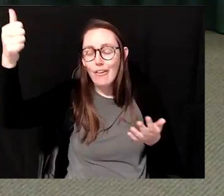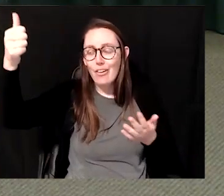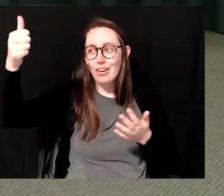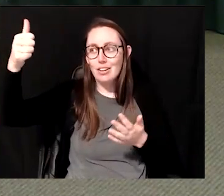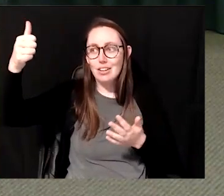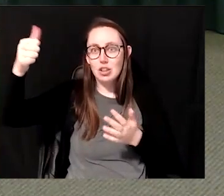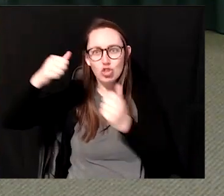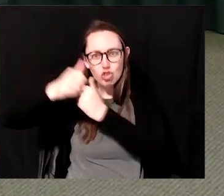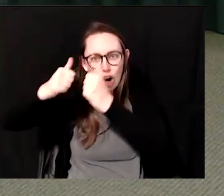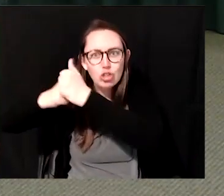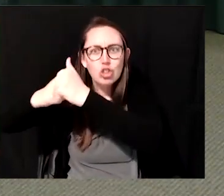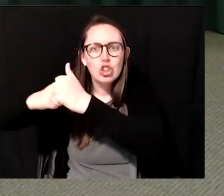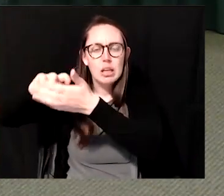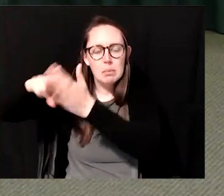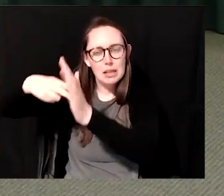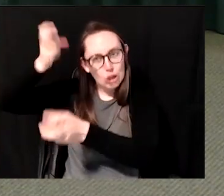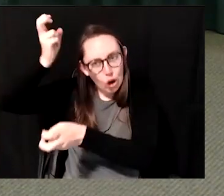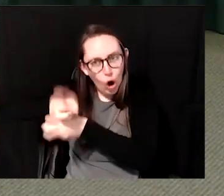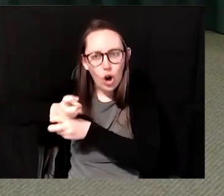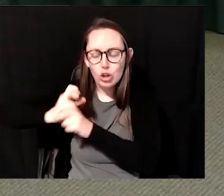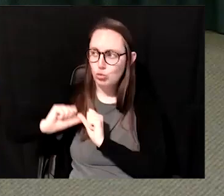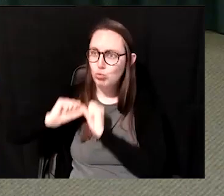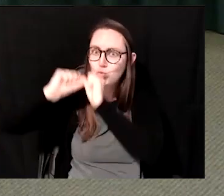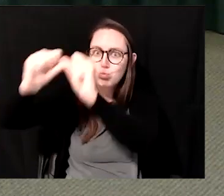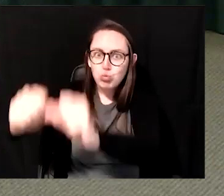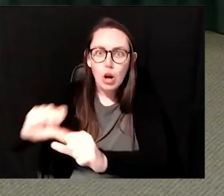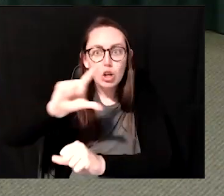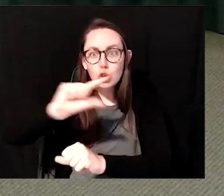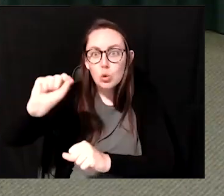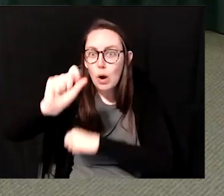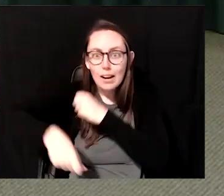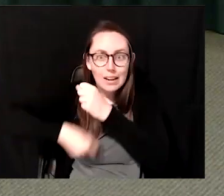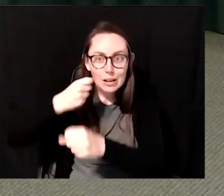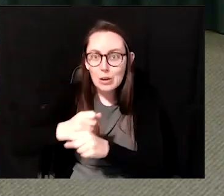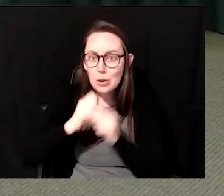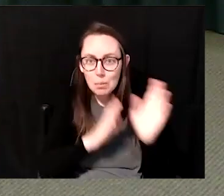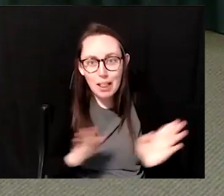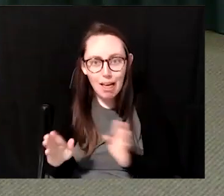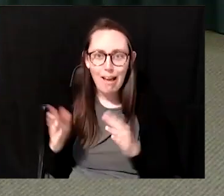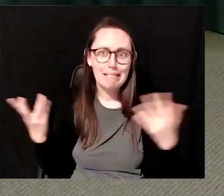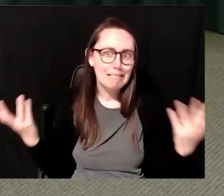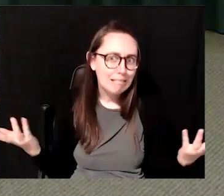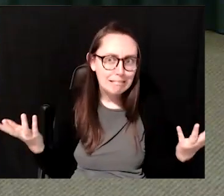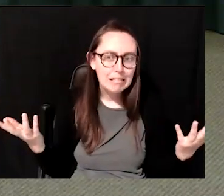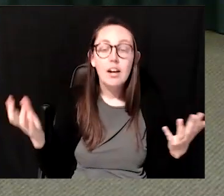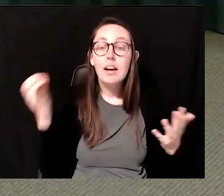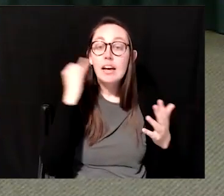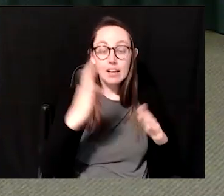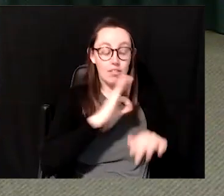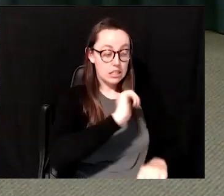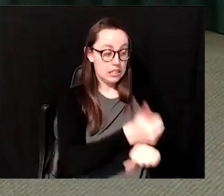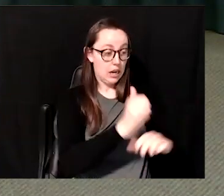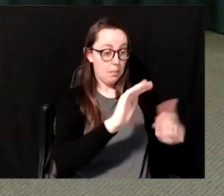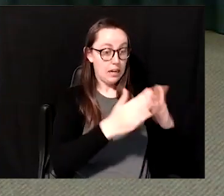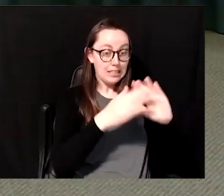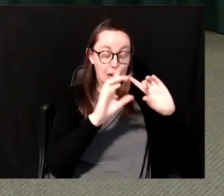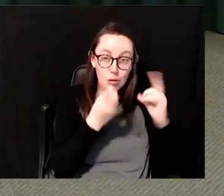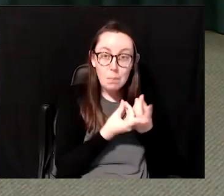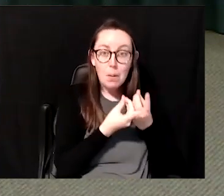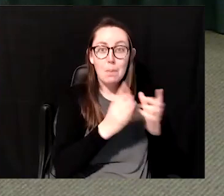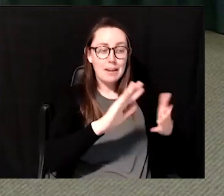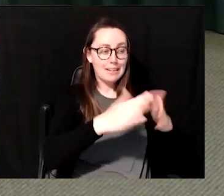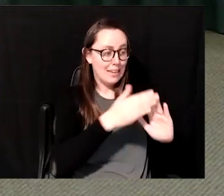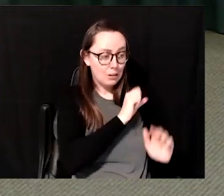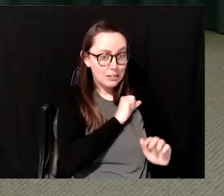difficult to create a 10 and 20 and 30 year plan if you have if you have a town department and town staff on this